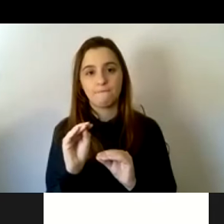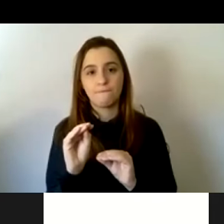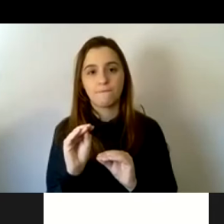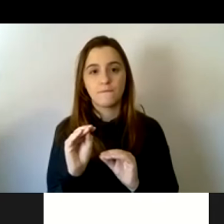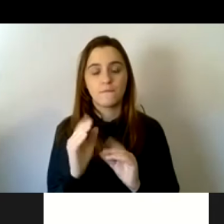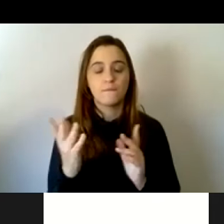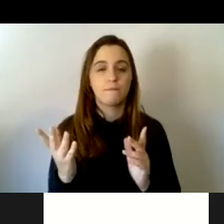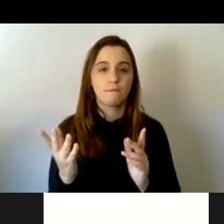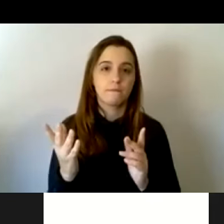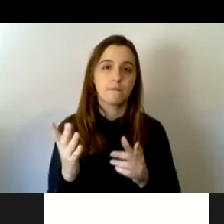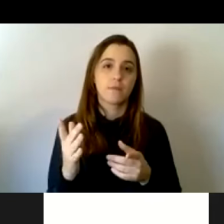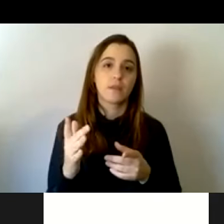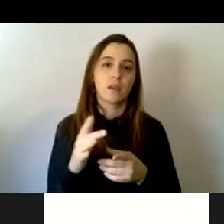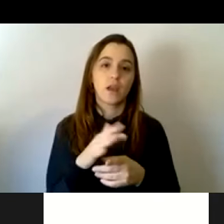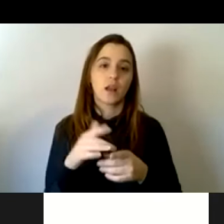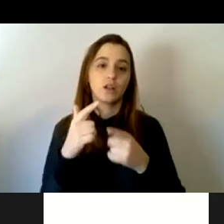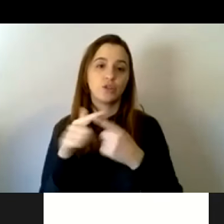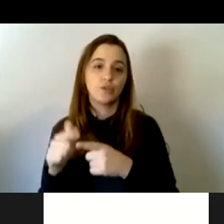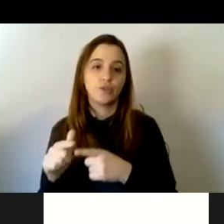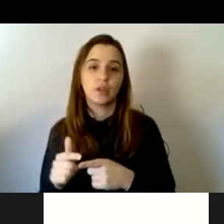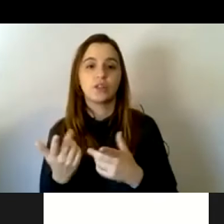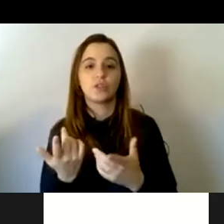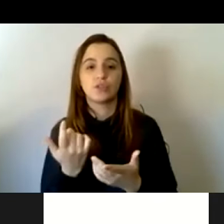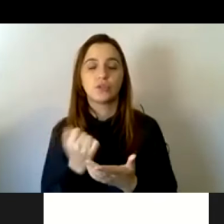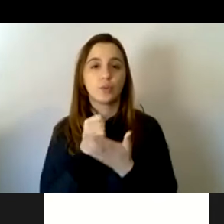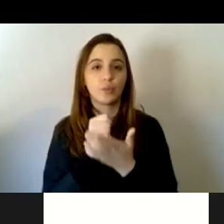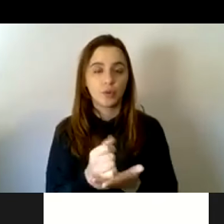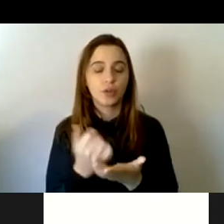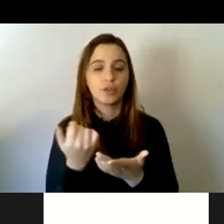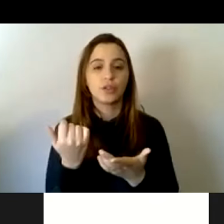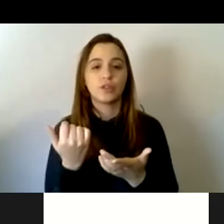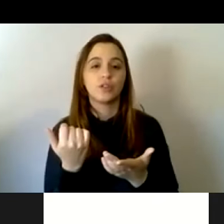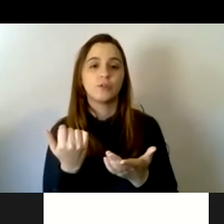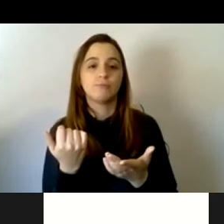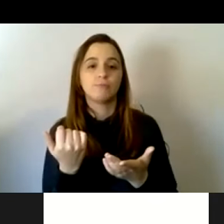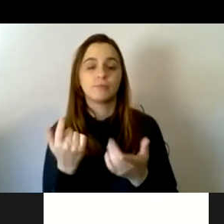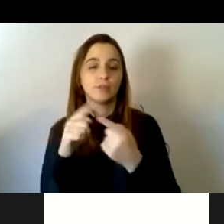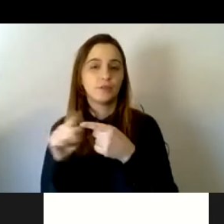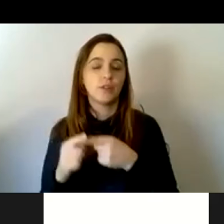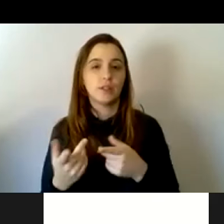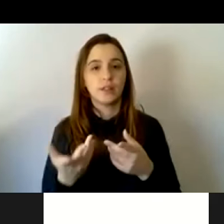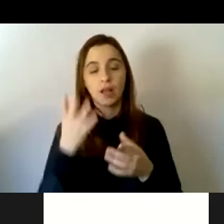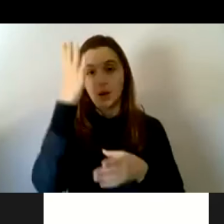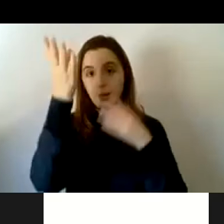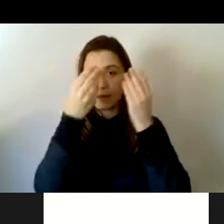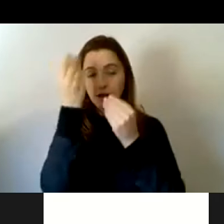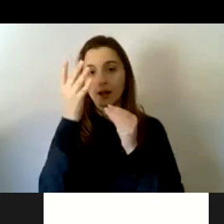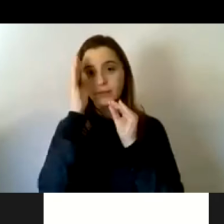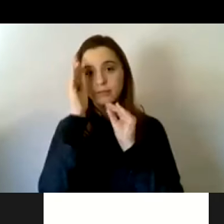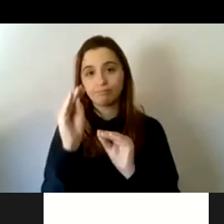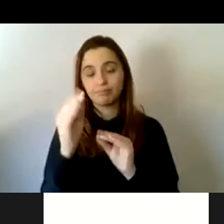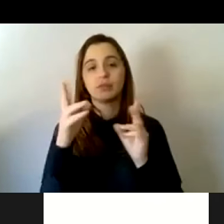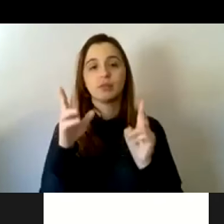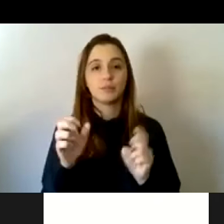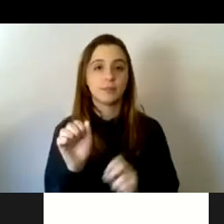channels, supporting different schemes, learning and teaching methods. Yes.